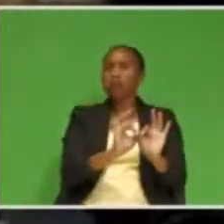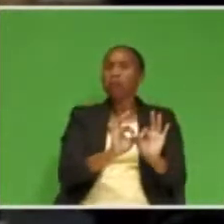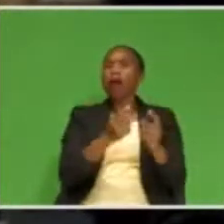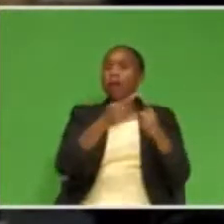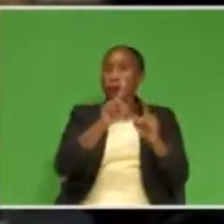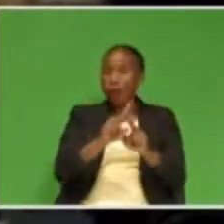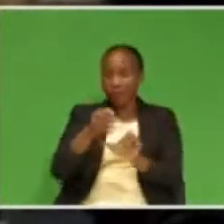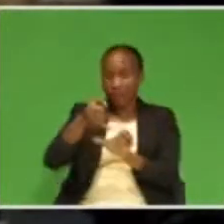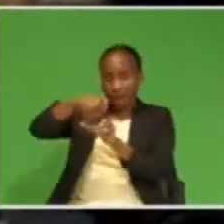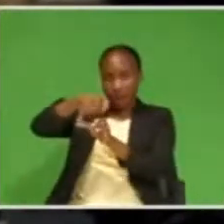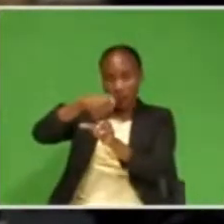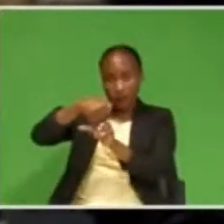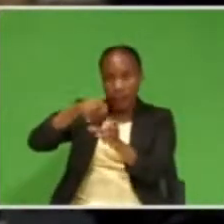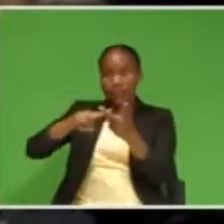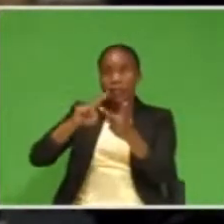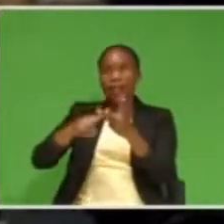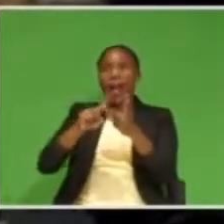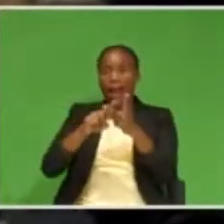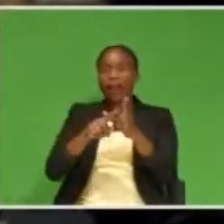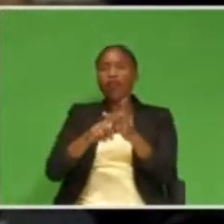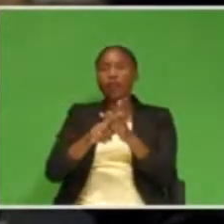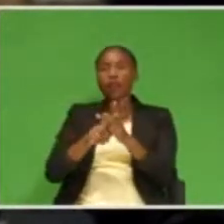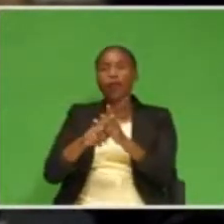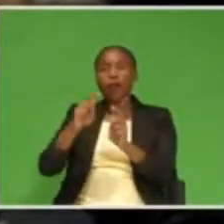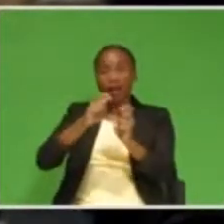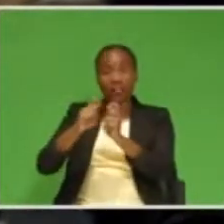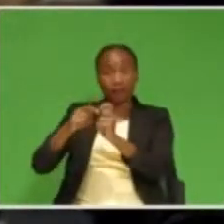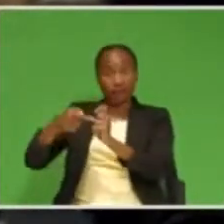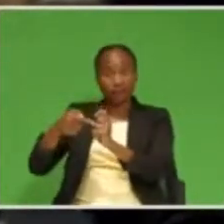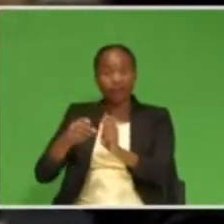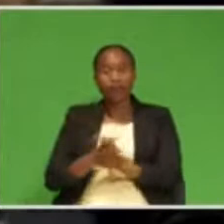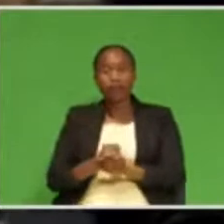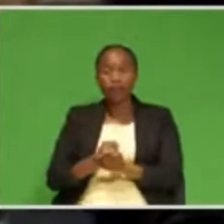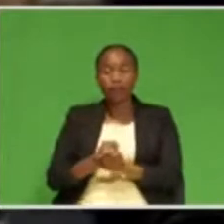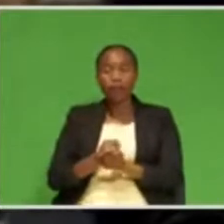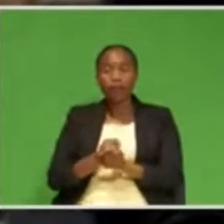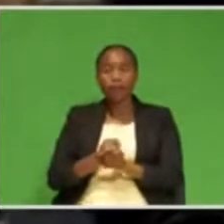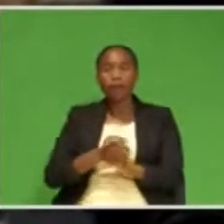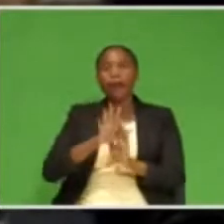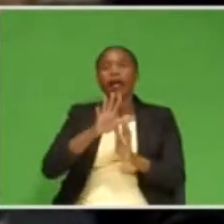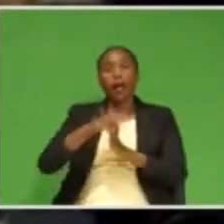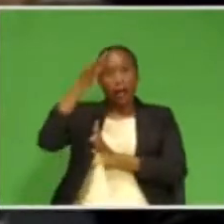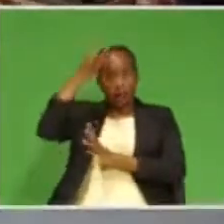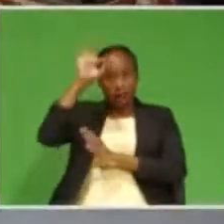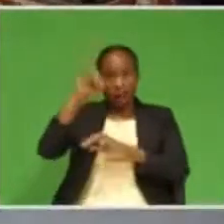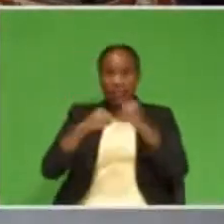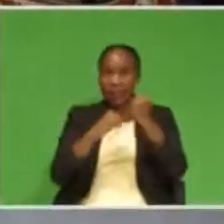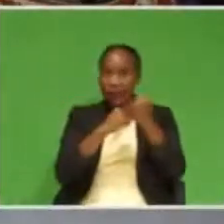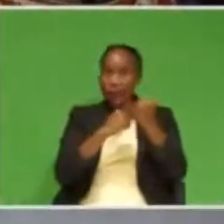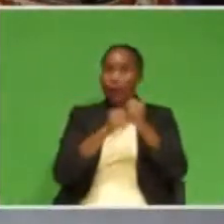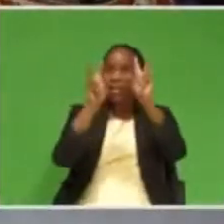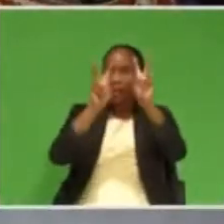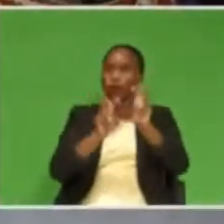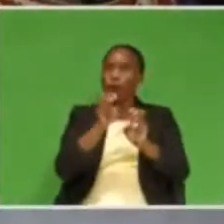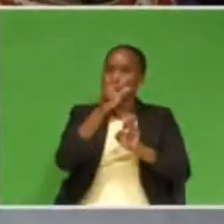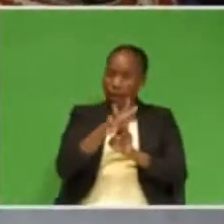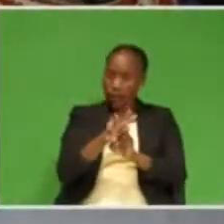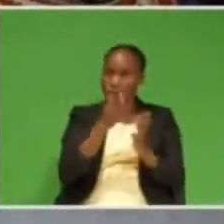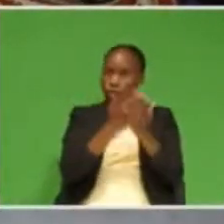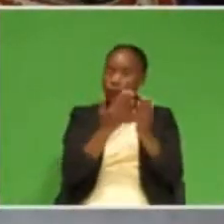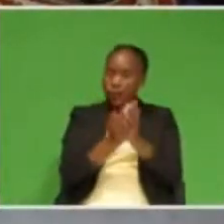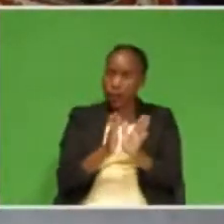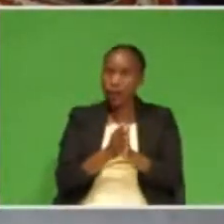as transmission. Government will support Eskom to secure additional